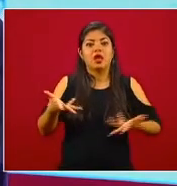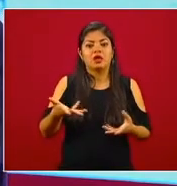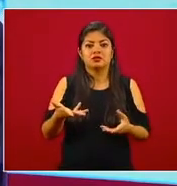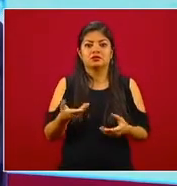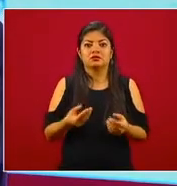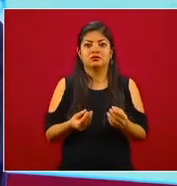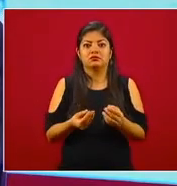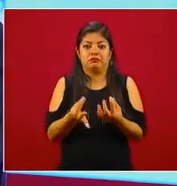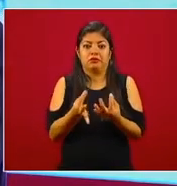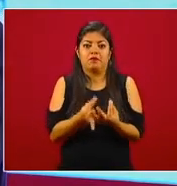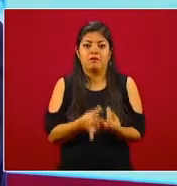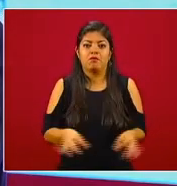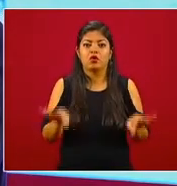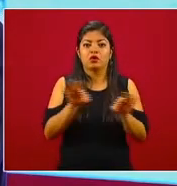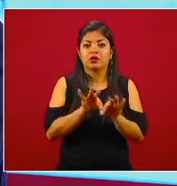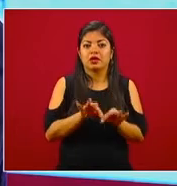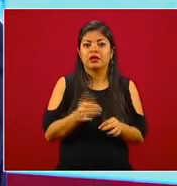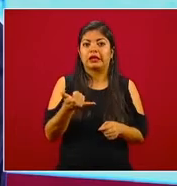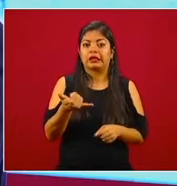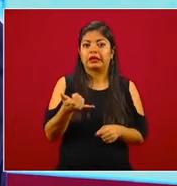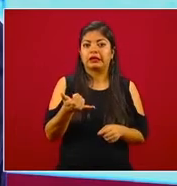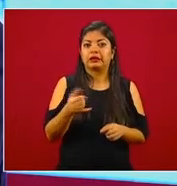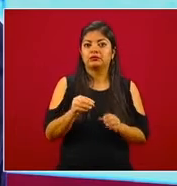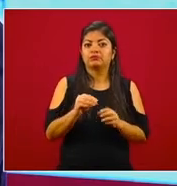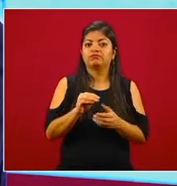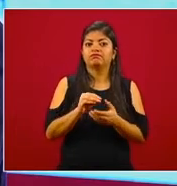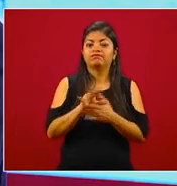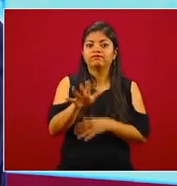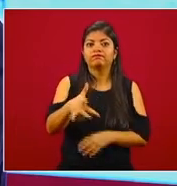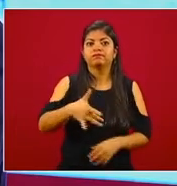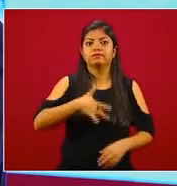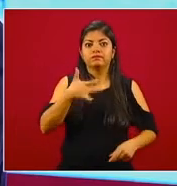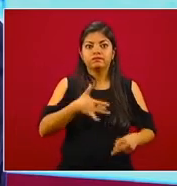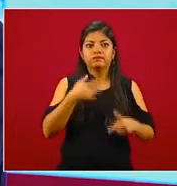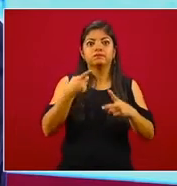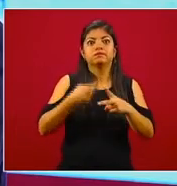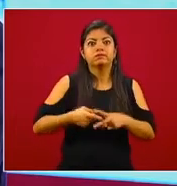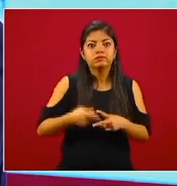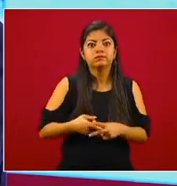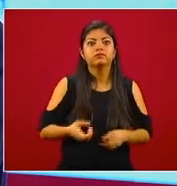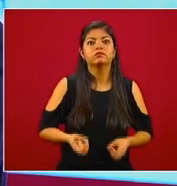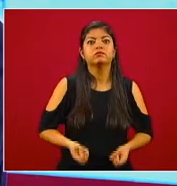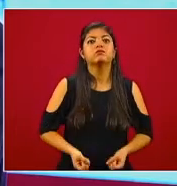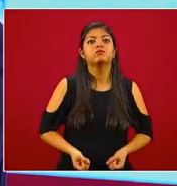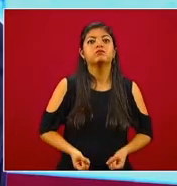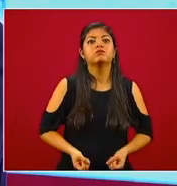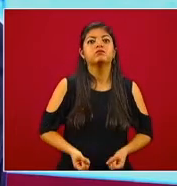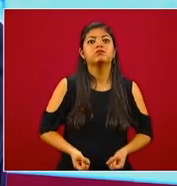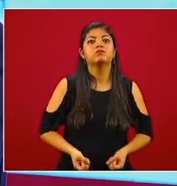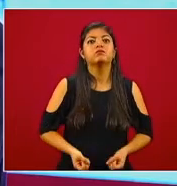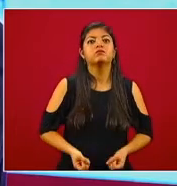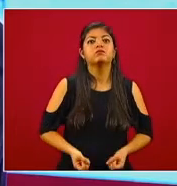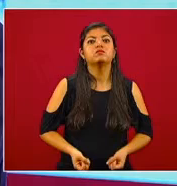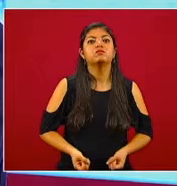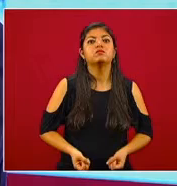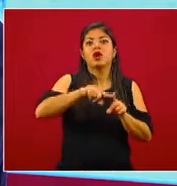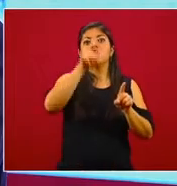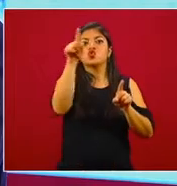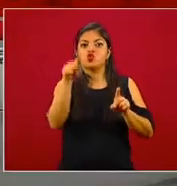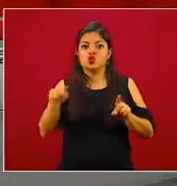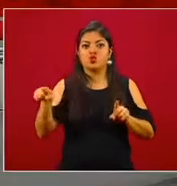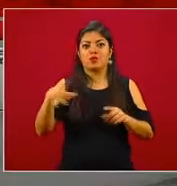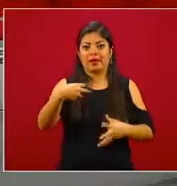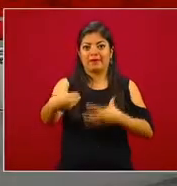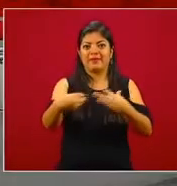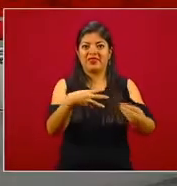muy will útiles talk y about sólidas are those proyecciones y predicciones who have de las curvas created this epidémicas, forecast and y chart